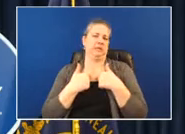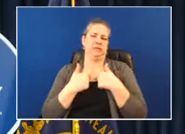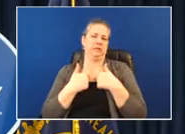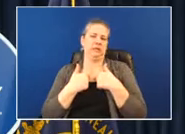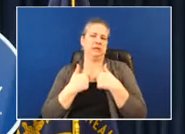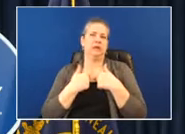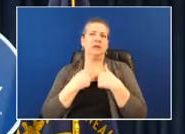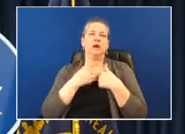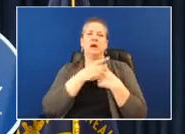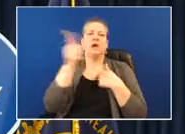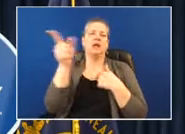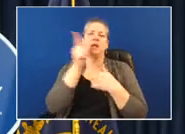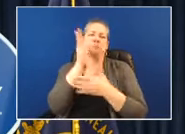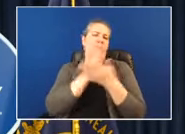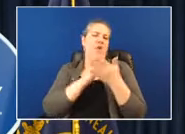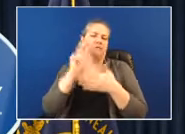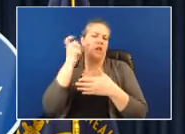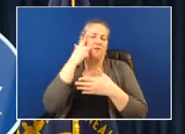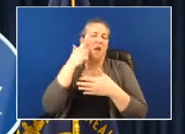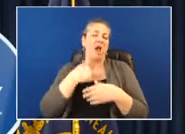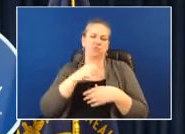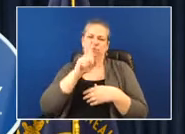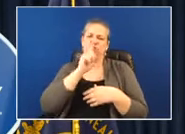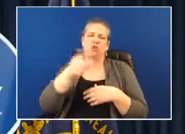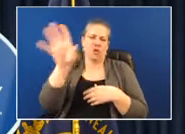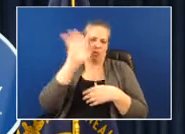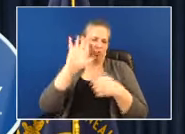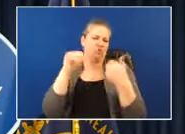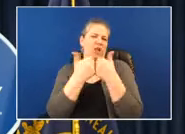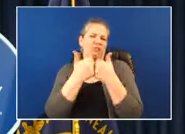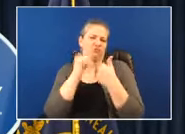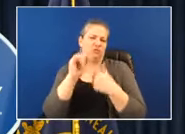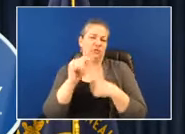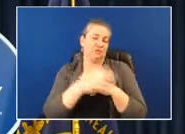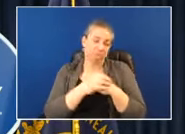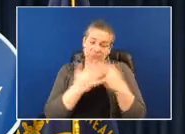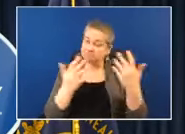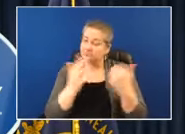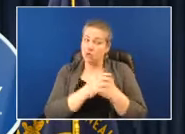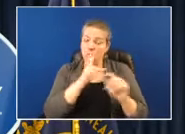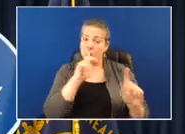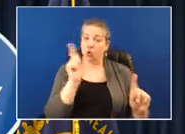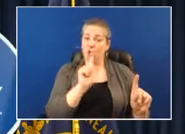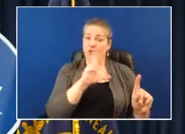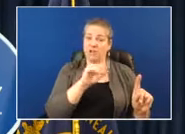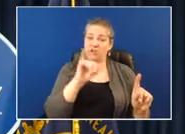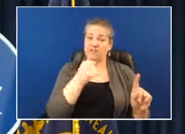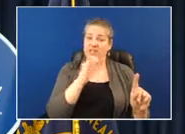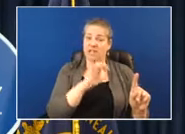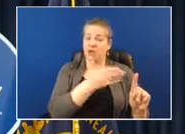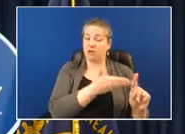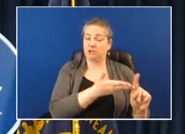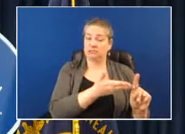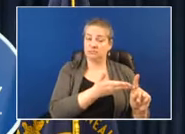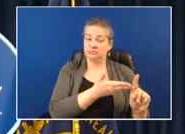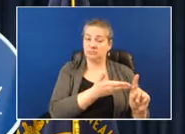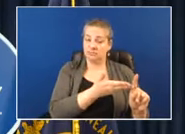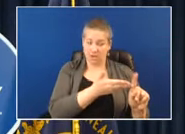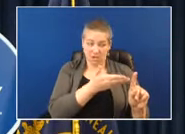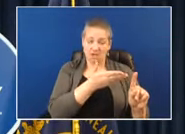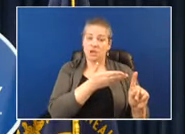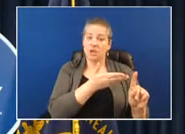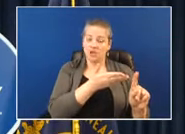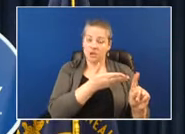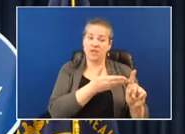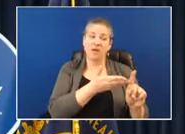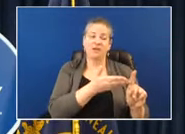of government that I fully expect to challenge. Things they're trying to do to Louisville and Jefferson County, right? They are the proper plaintiff. Things that